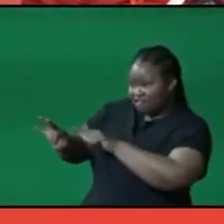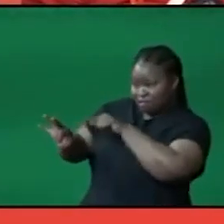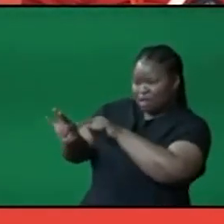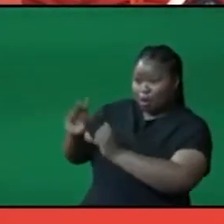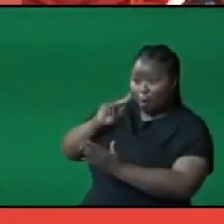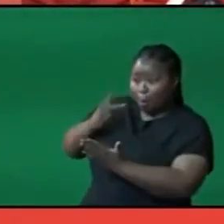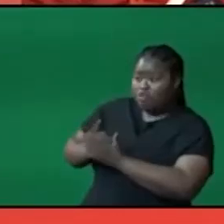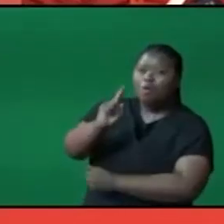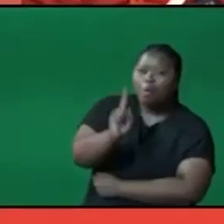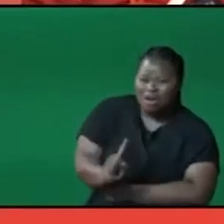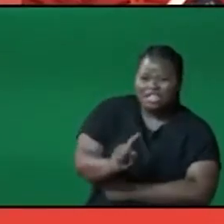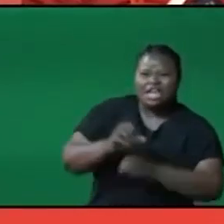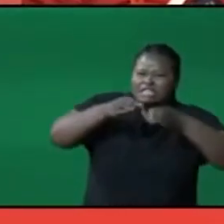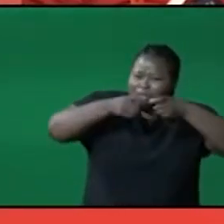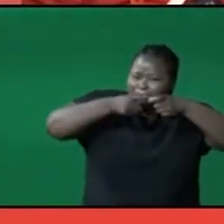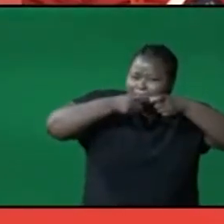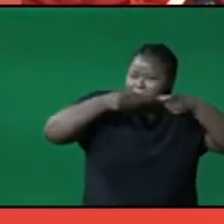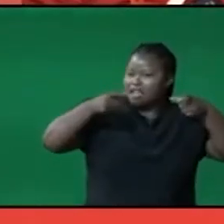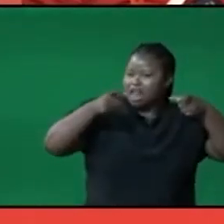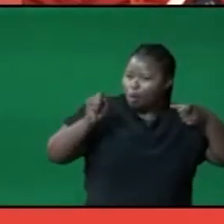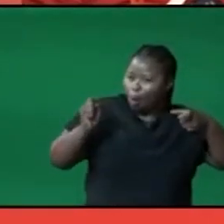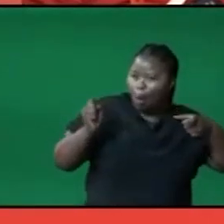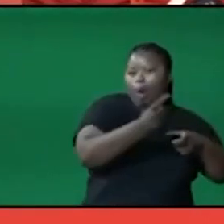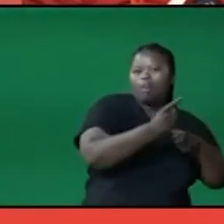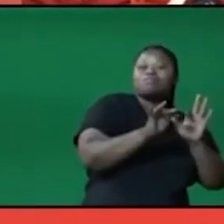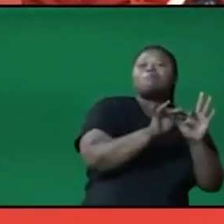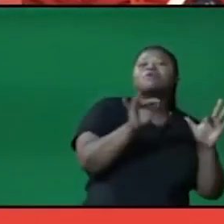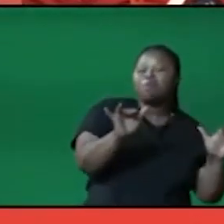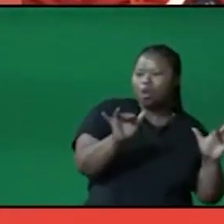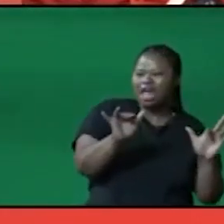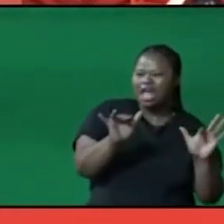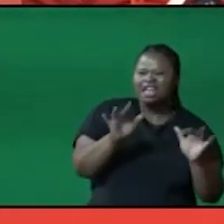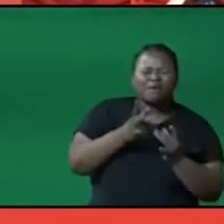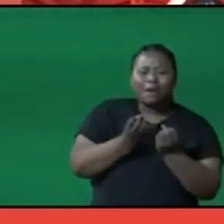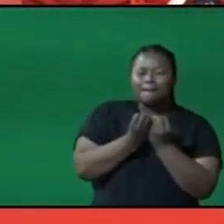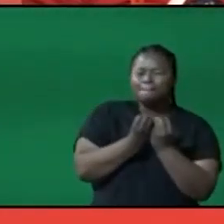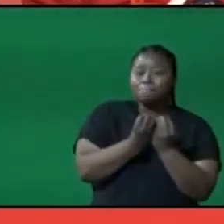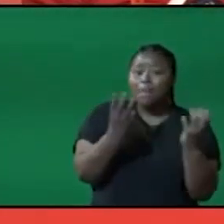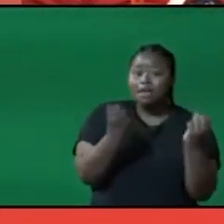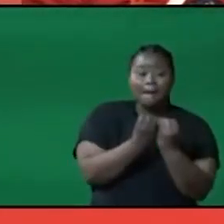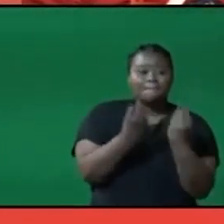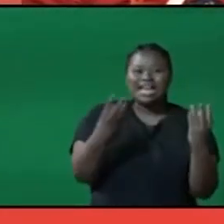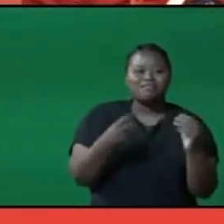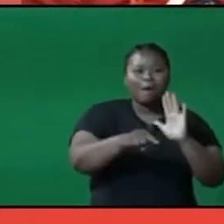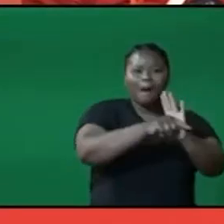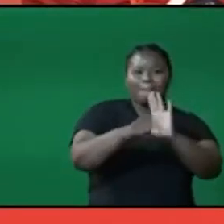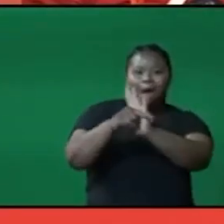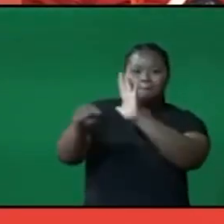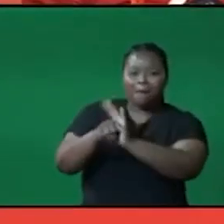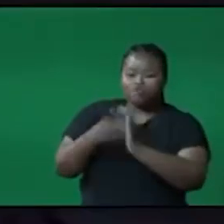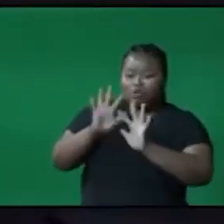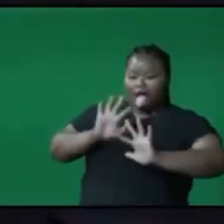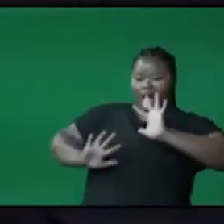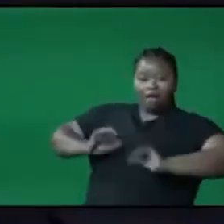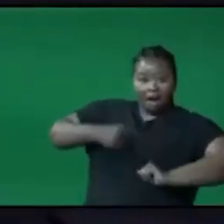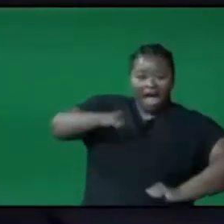proved it is bigger than all of us. There were numerous attempts to distract us. There